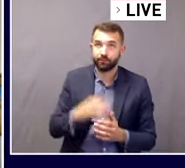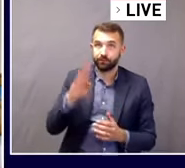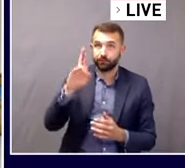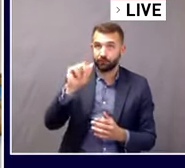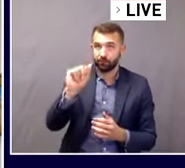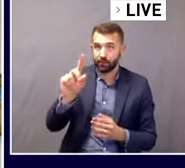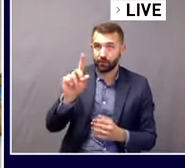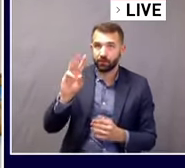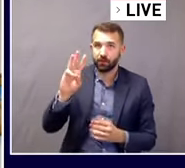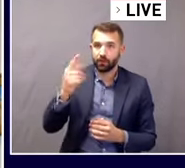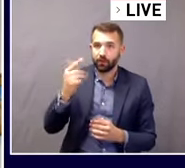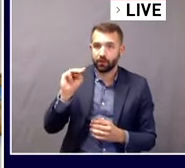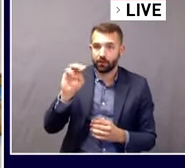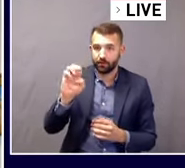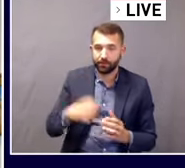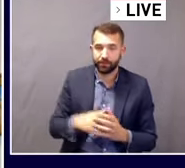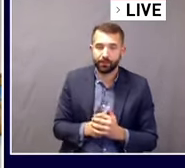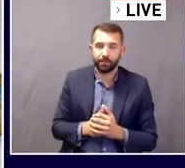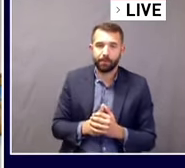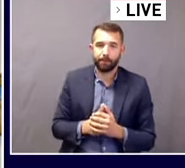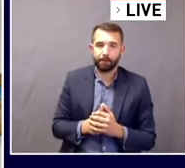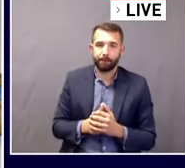WGME.